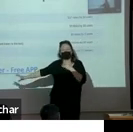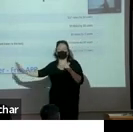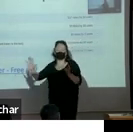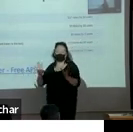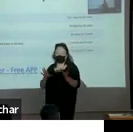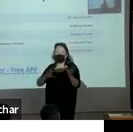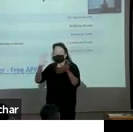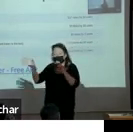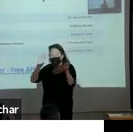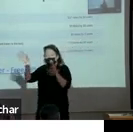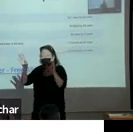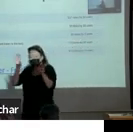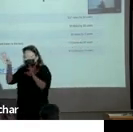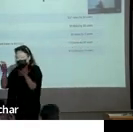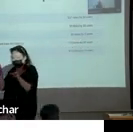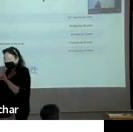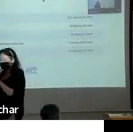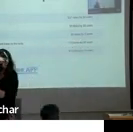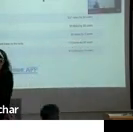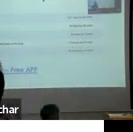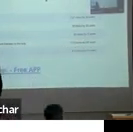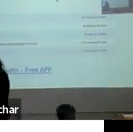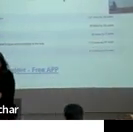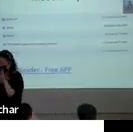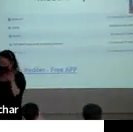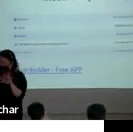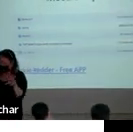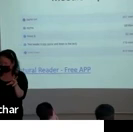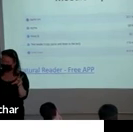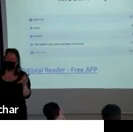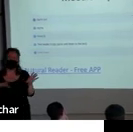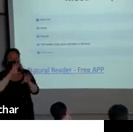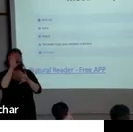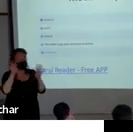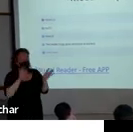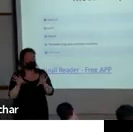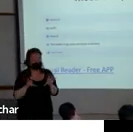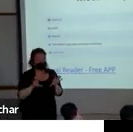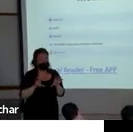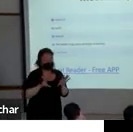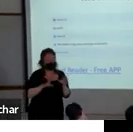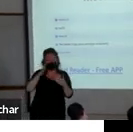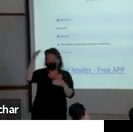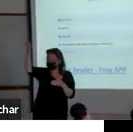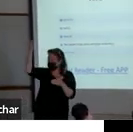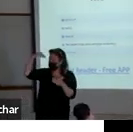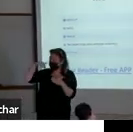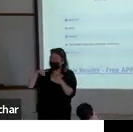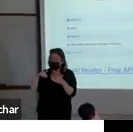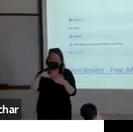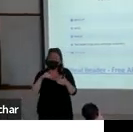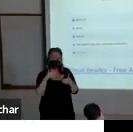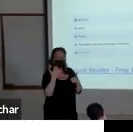recommend it. You have different voices, you can choose them. You can choose from, okay, different accents you can choose from. You can